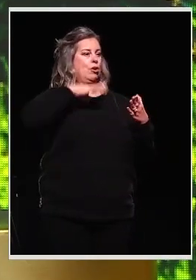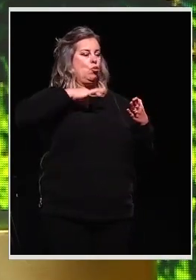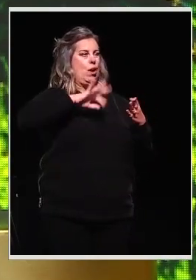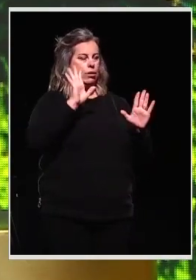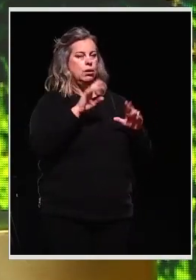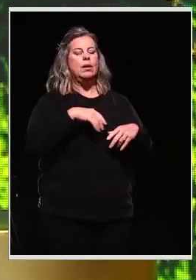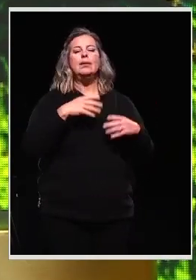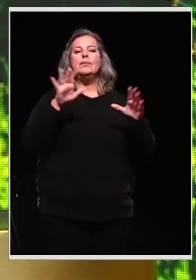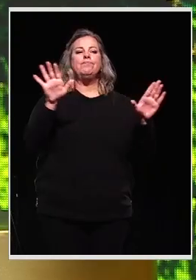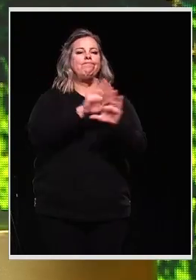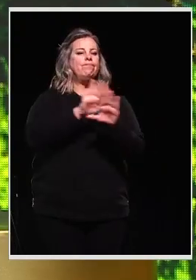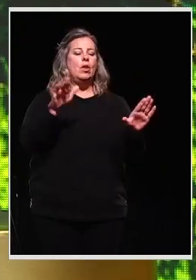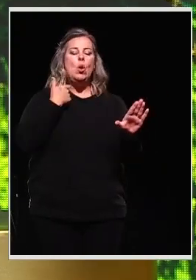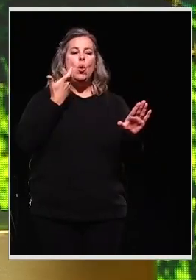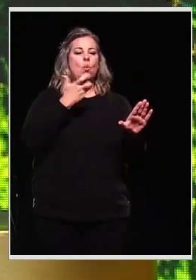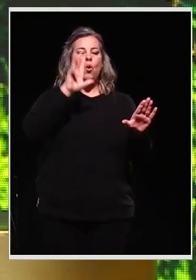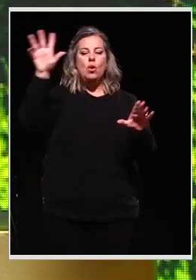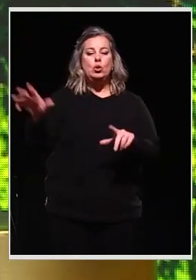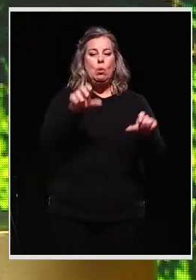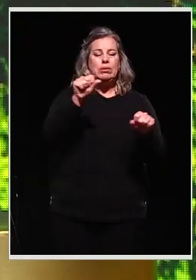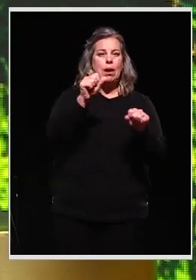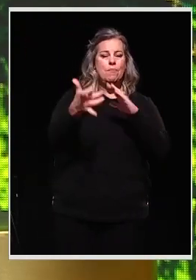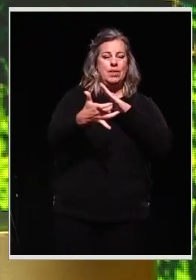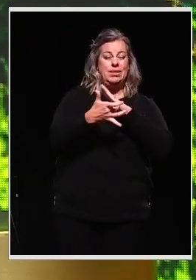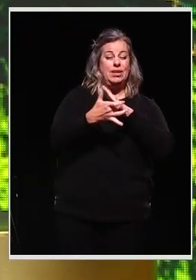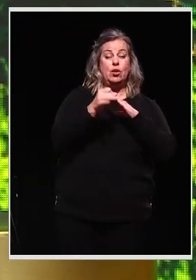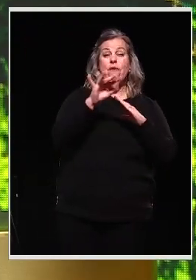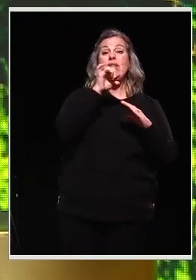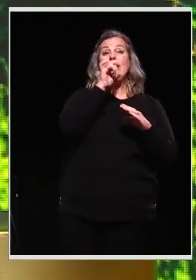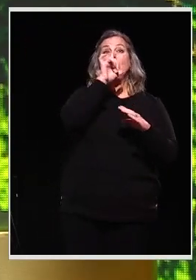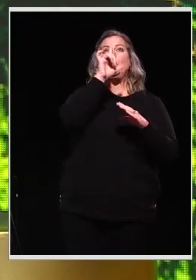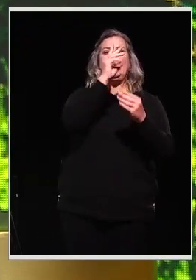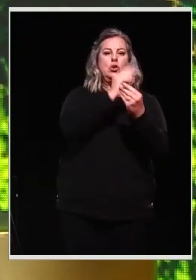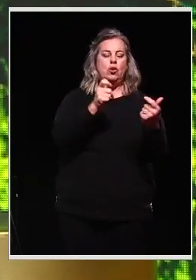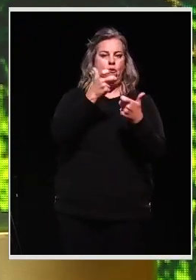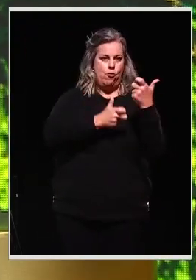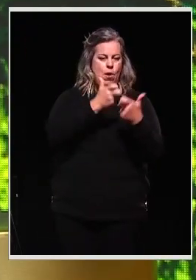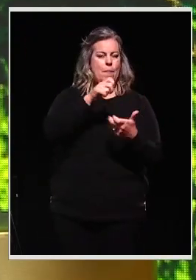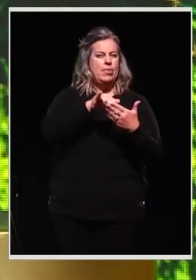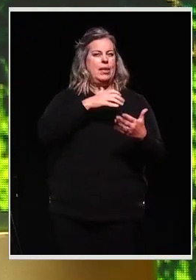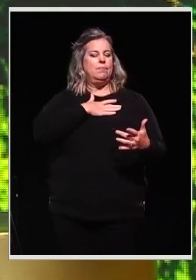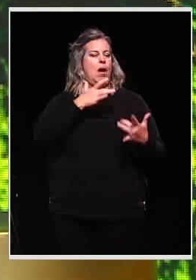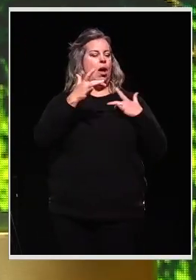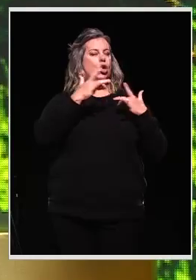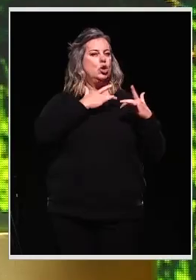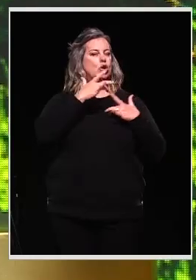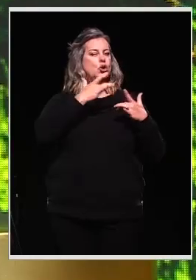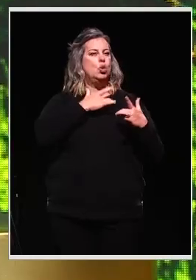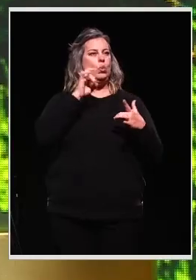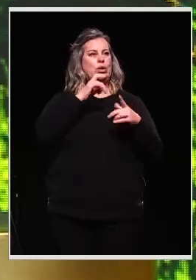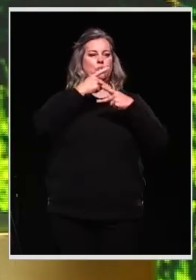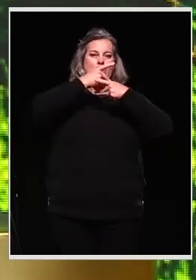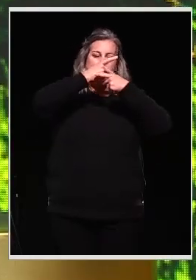don't want to be adopting these technologies if they're not actually going to be solving the problem. I mean, that's, to me, is the biggest one, is we need to be extraordinarily